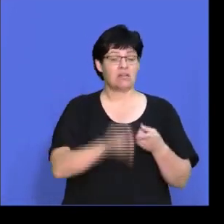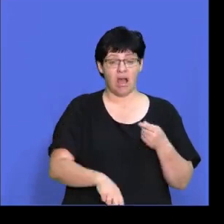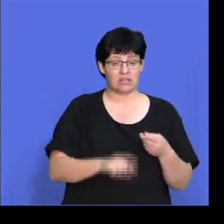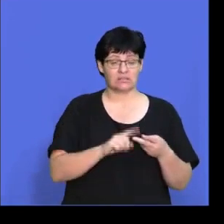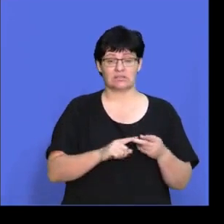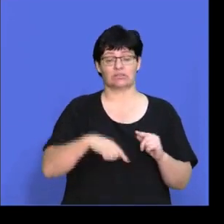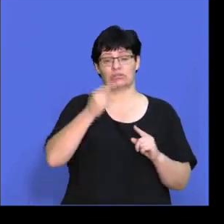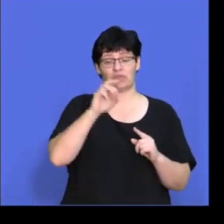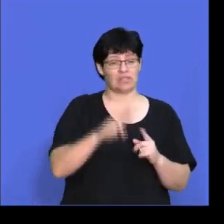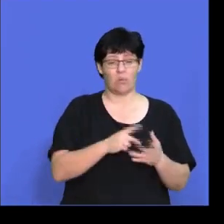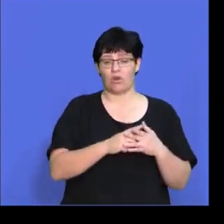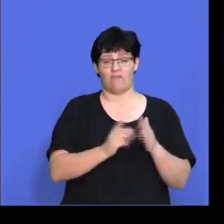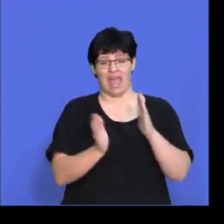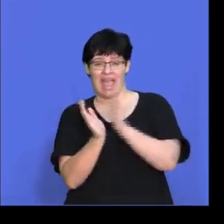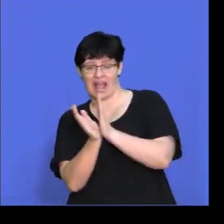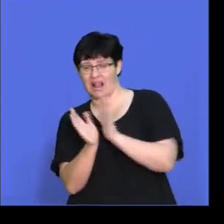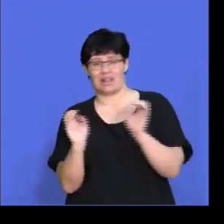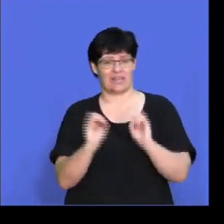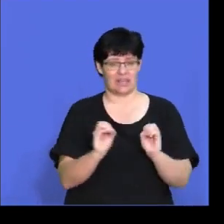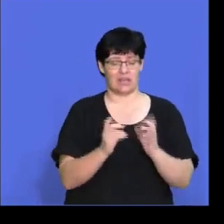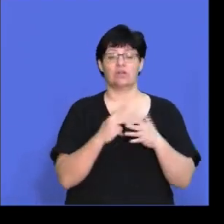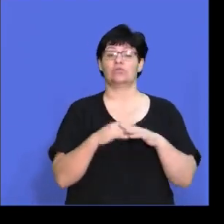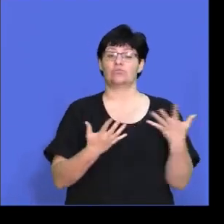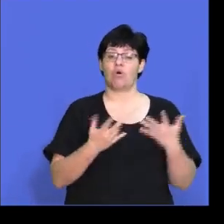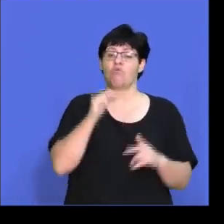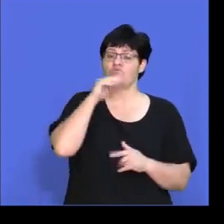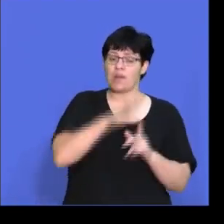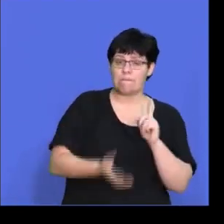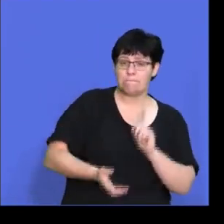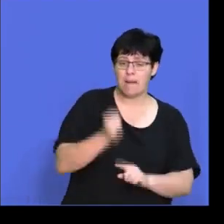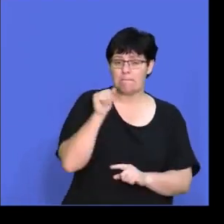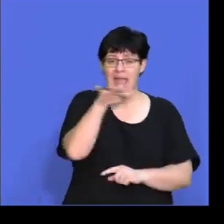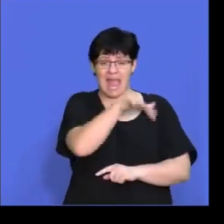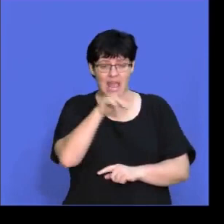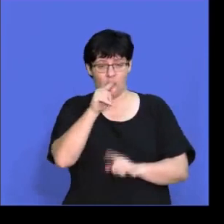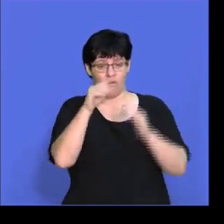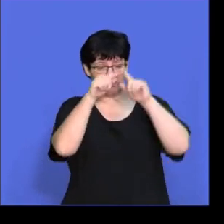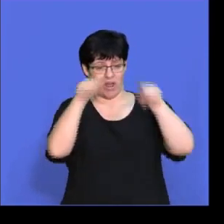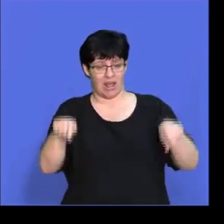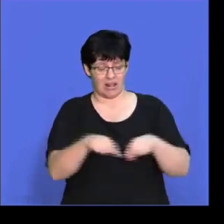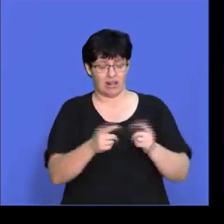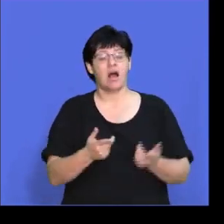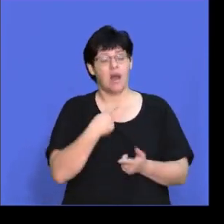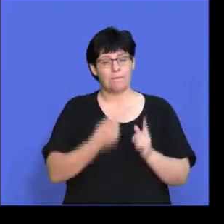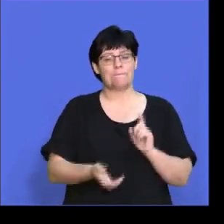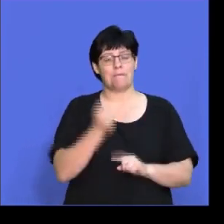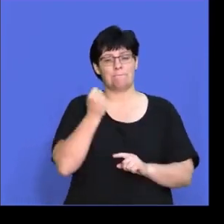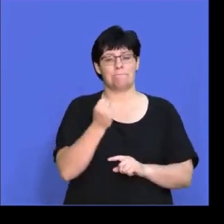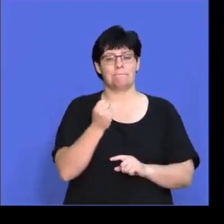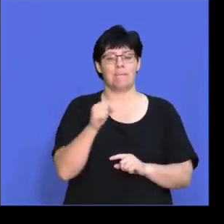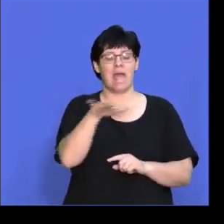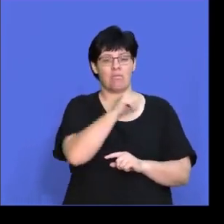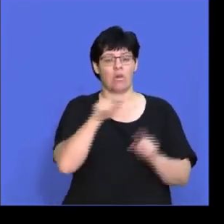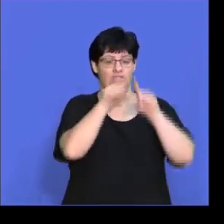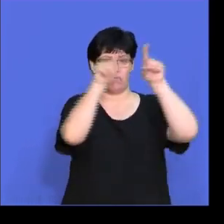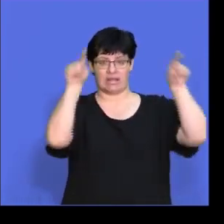use any trig because we don't have any angles. So the only way we can really find the area of that triangle is to find the area